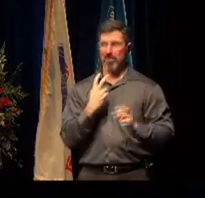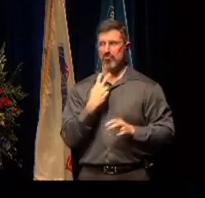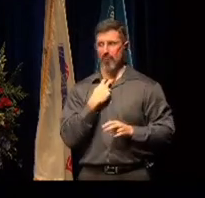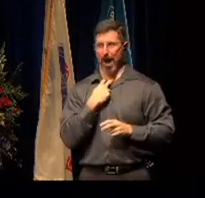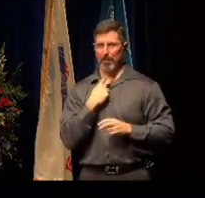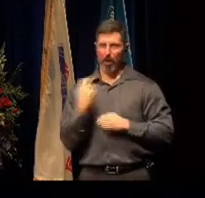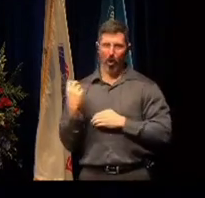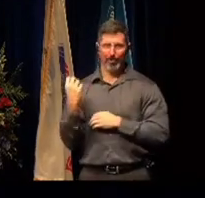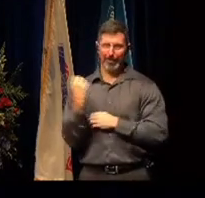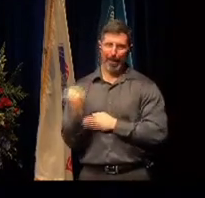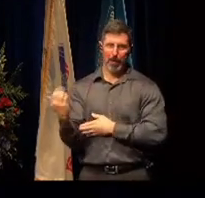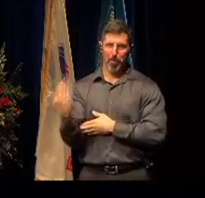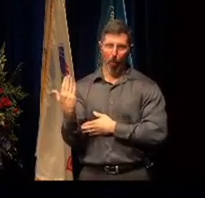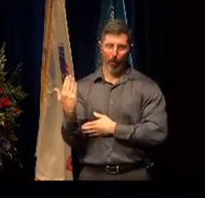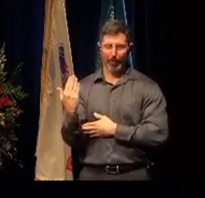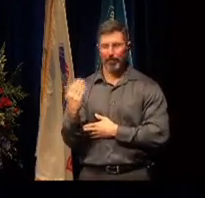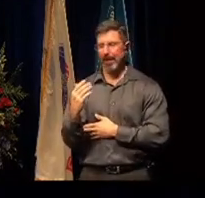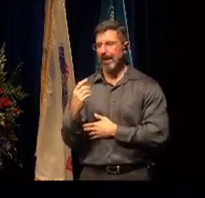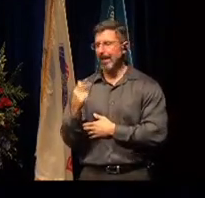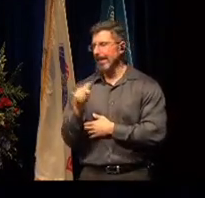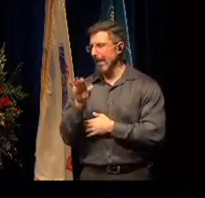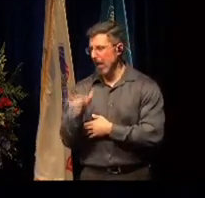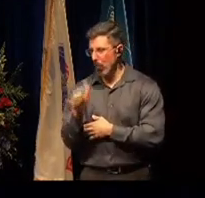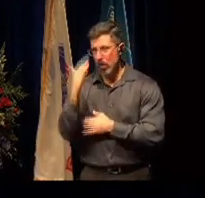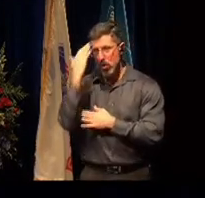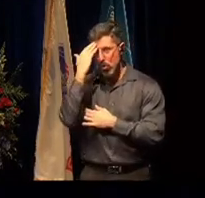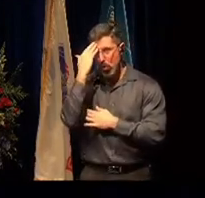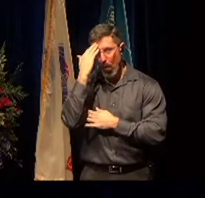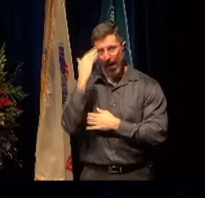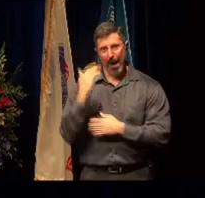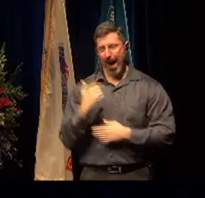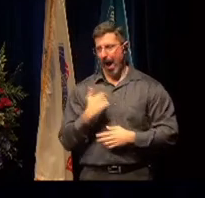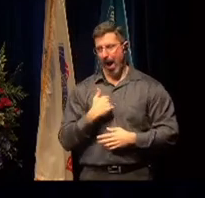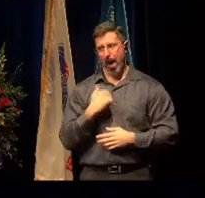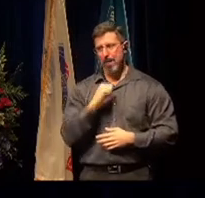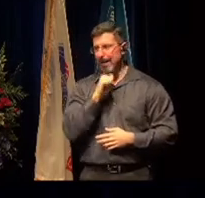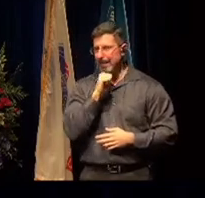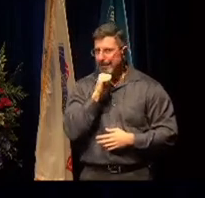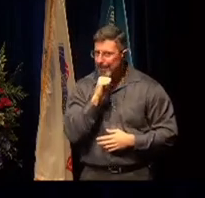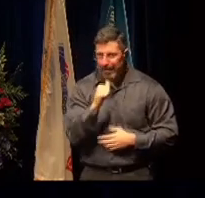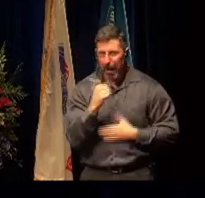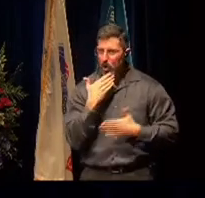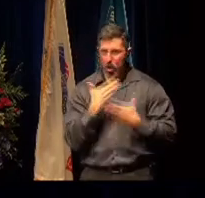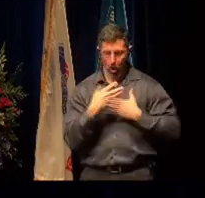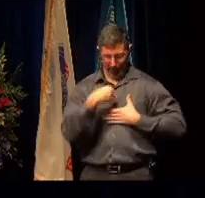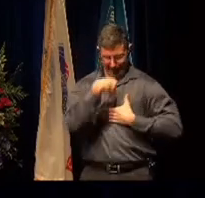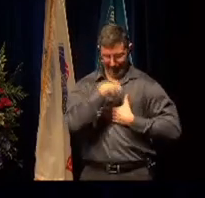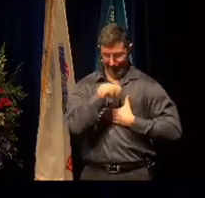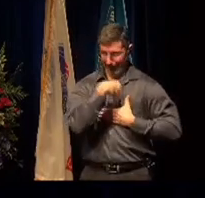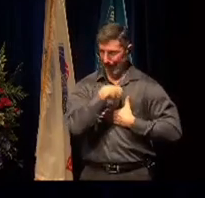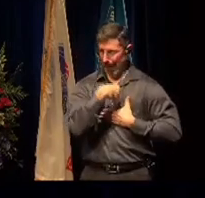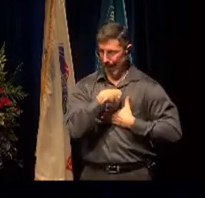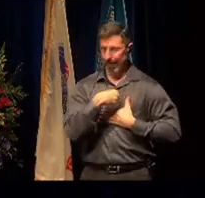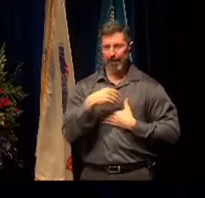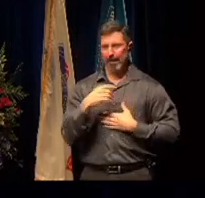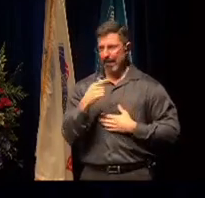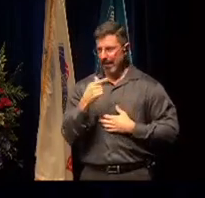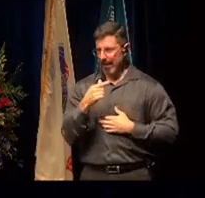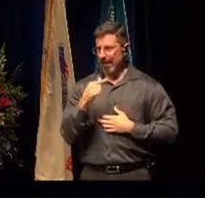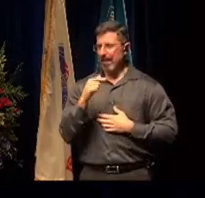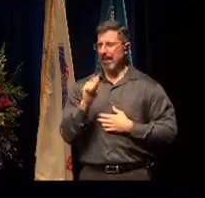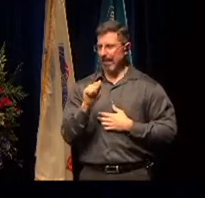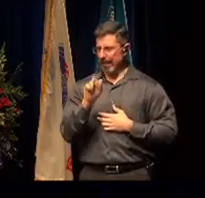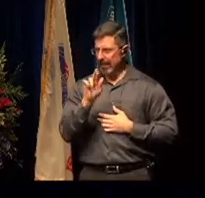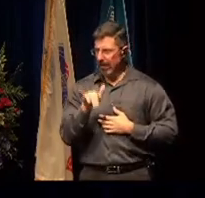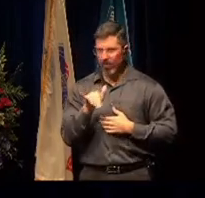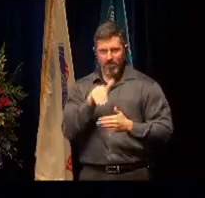Gary knew on all those occasions that I was never doing good. He confronted me in a way only Gary knew how